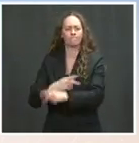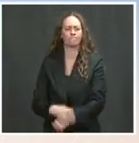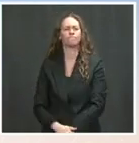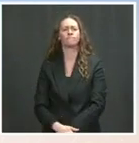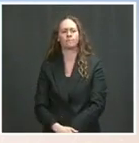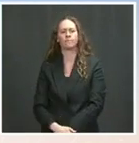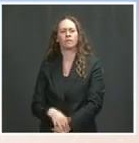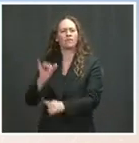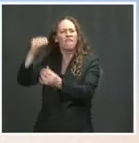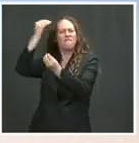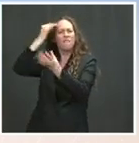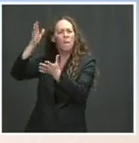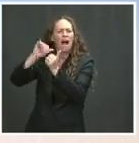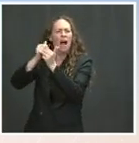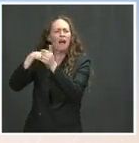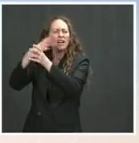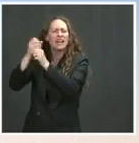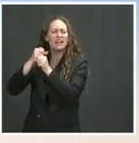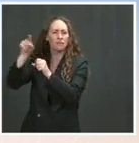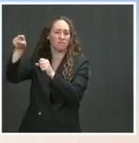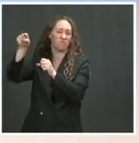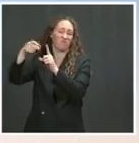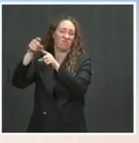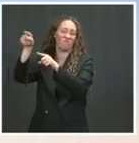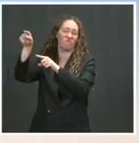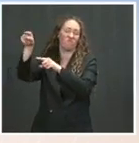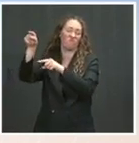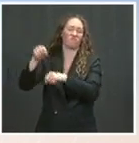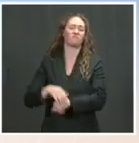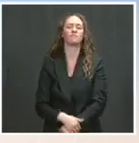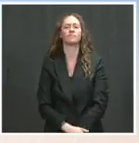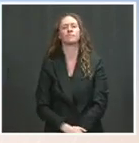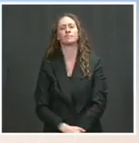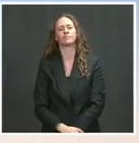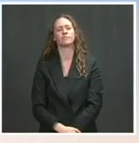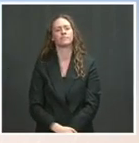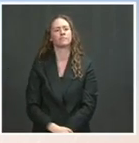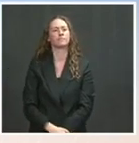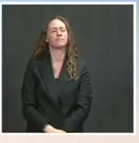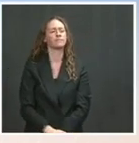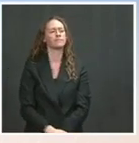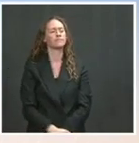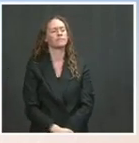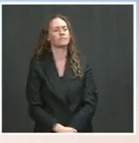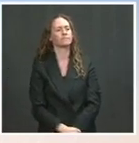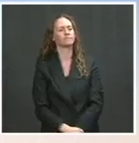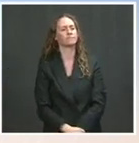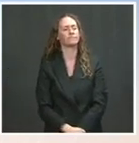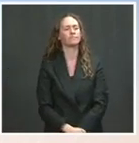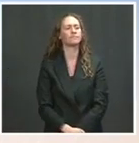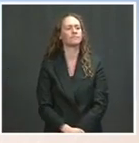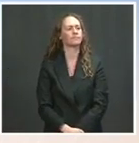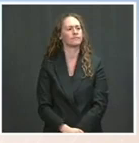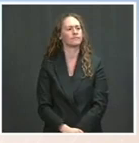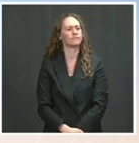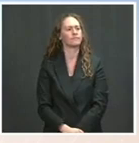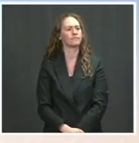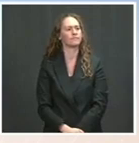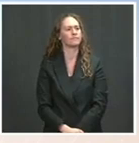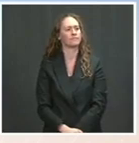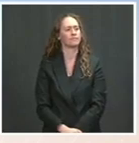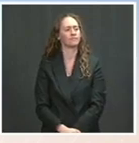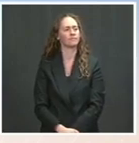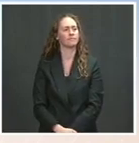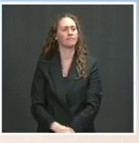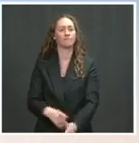did. My question that was on kind of the enforcement of this, and the honor system idea that you're trusting Americans all over this country